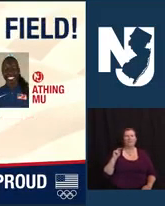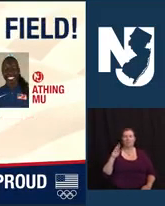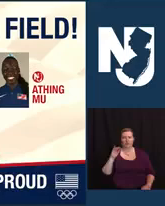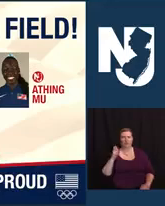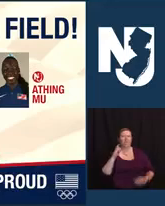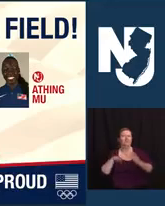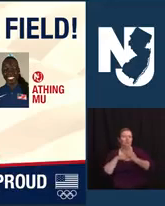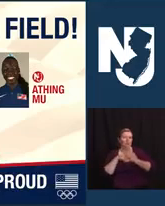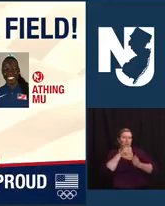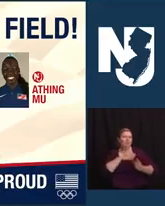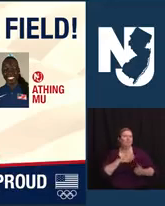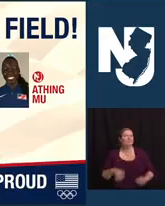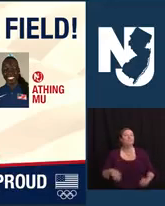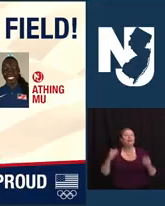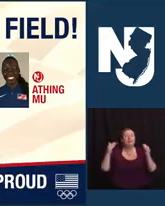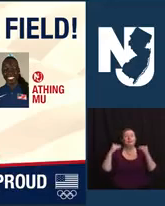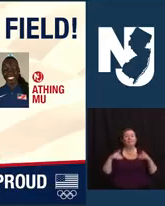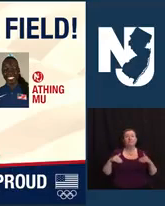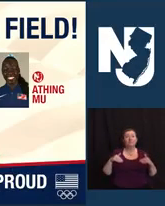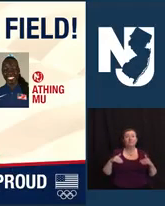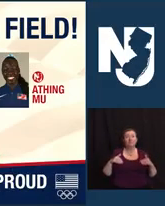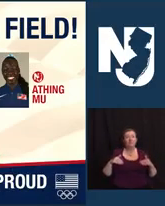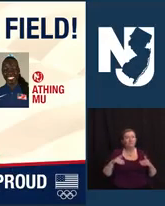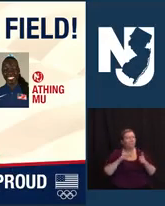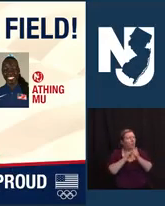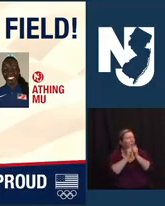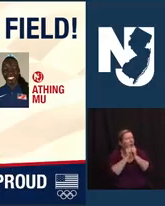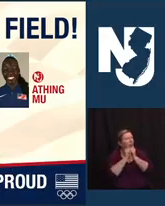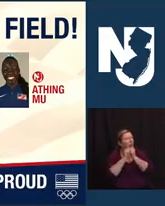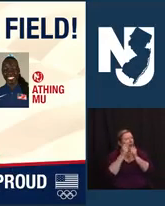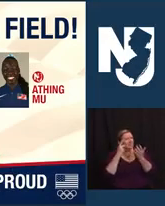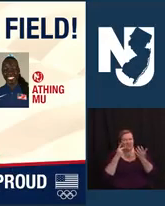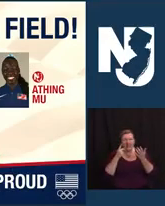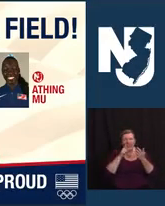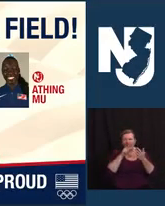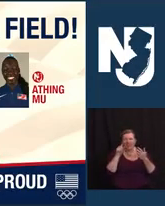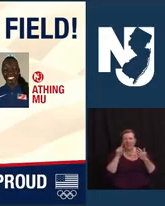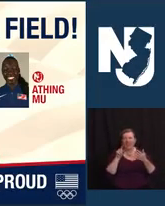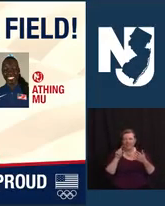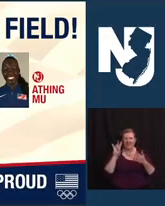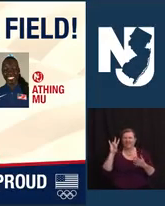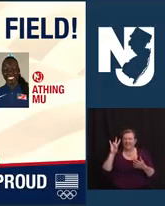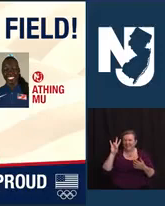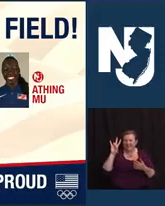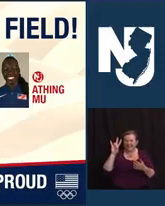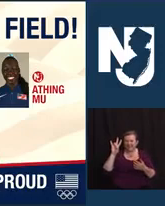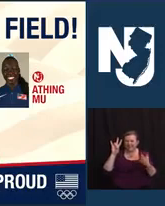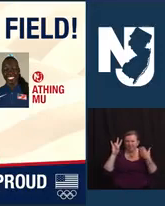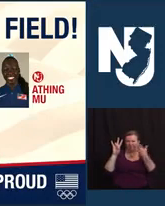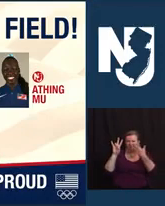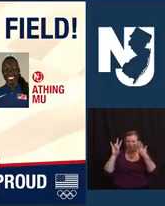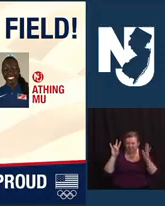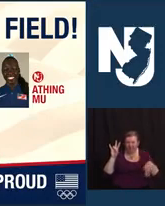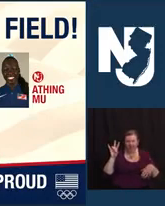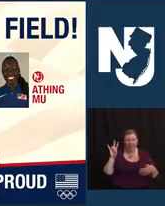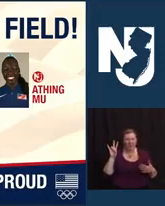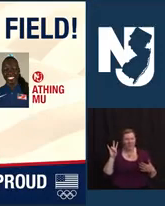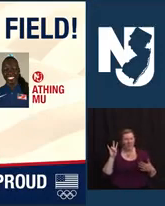are especially well represented, and several New Jerseyans are in prime position to end up in the medal stand. They